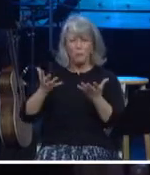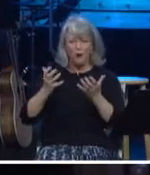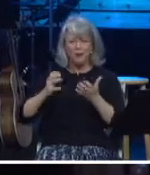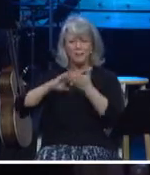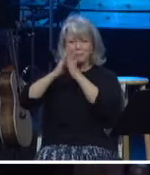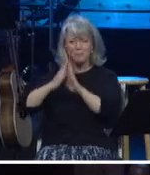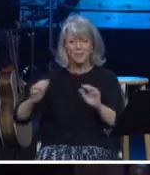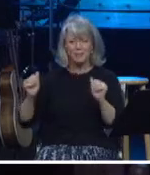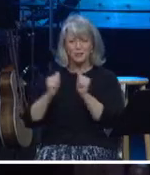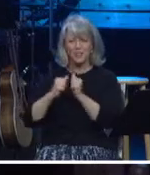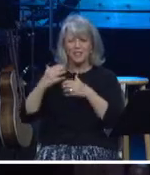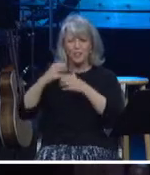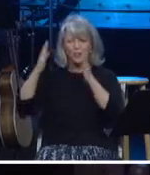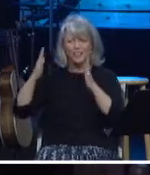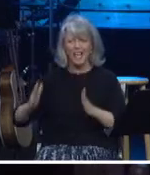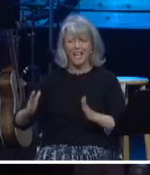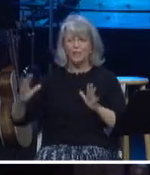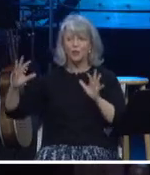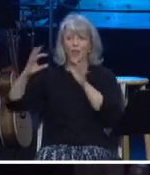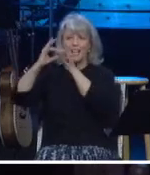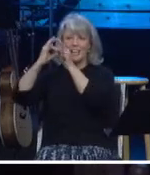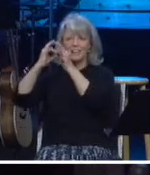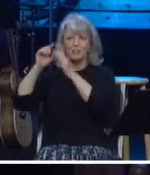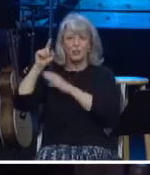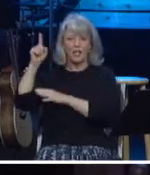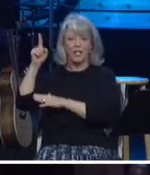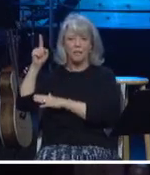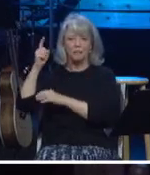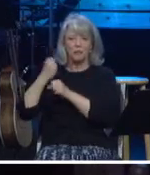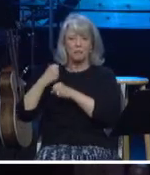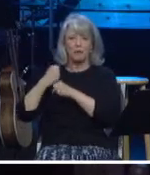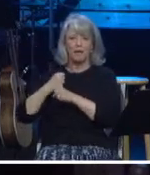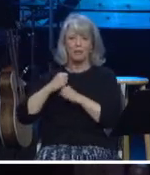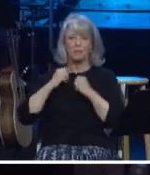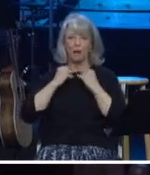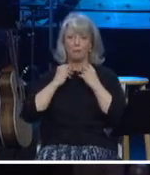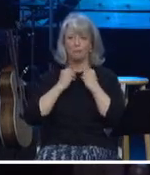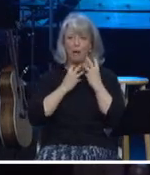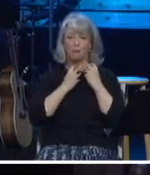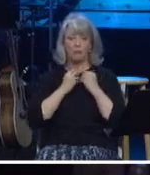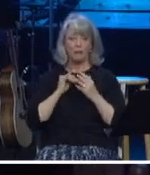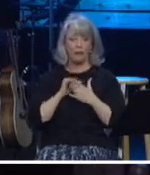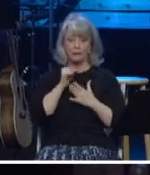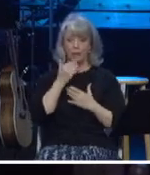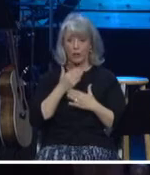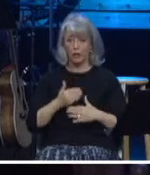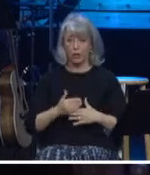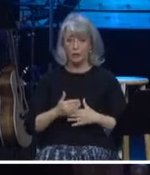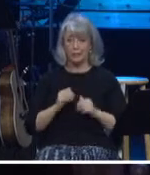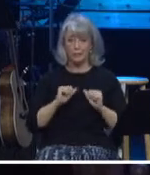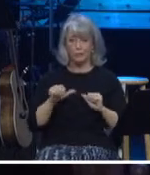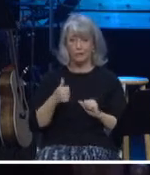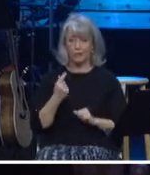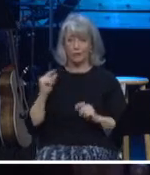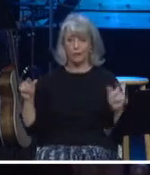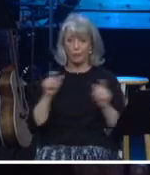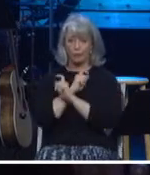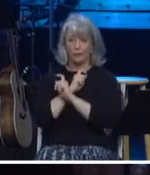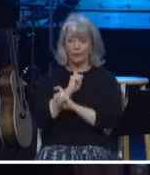Reconciled to the one who made them? Well, that's no good, is it? Let's go with this one.